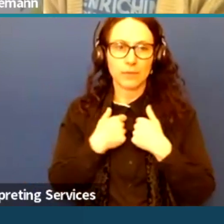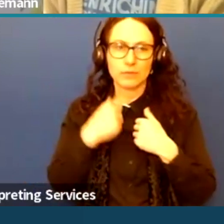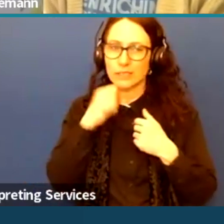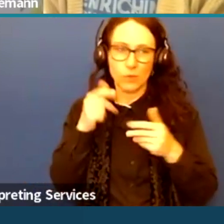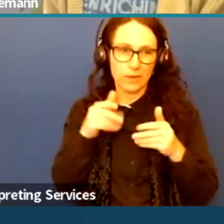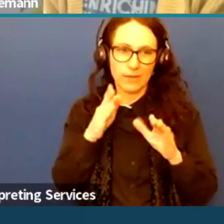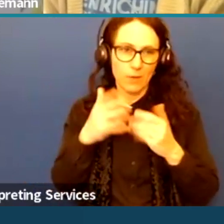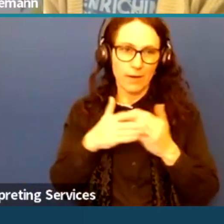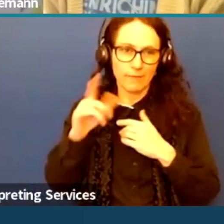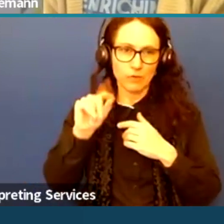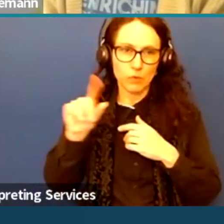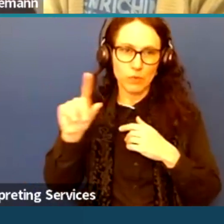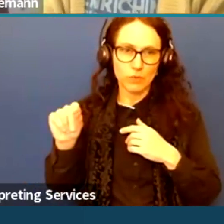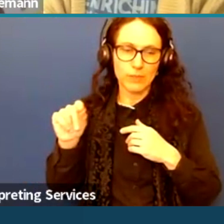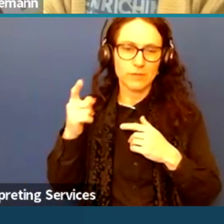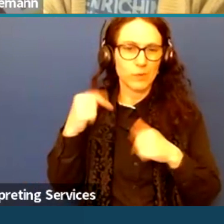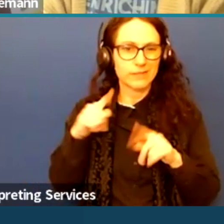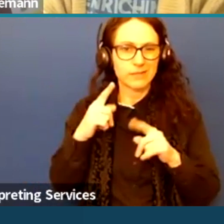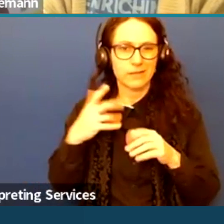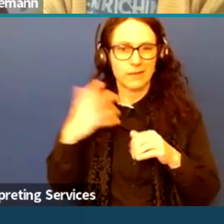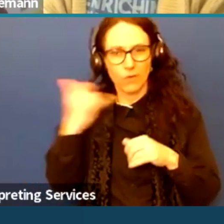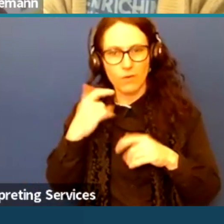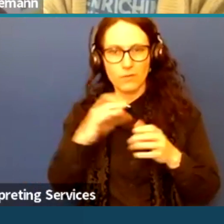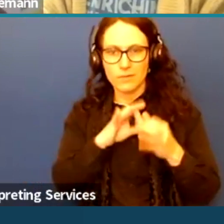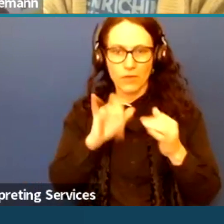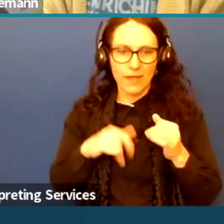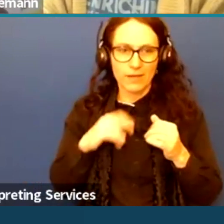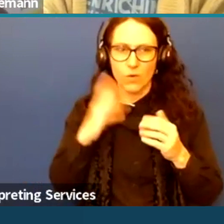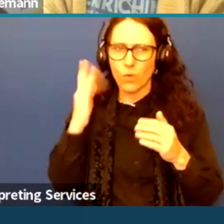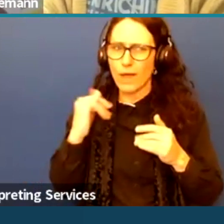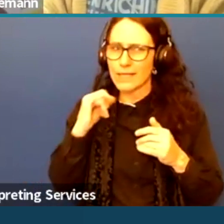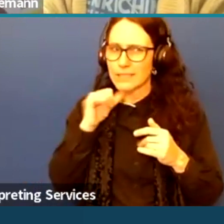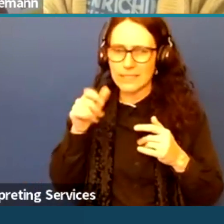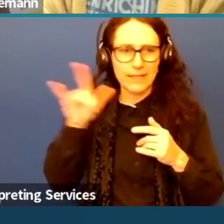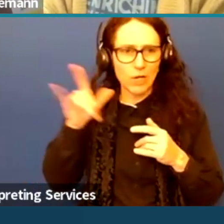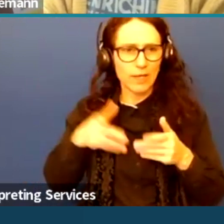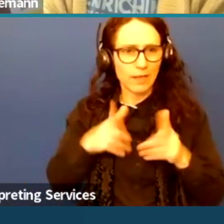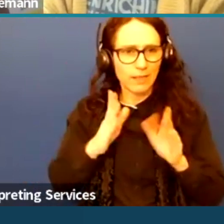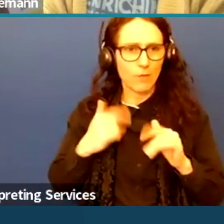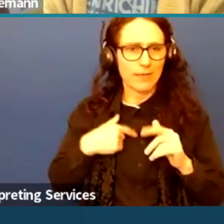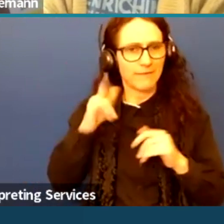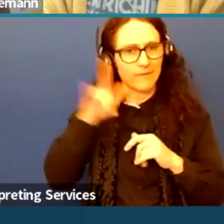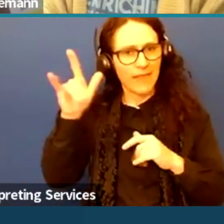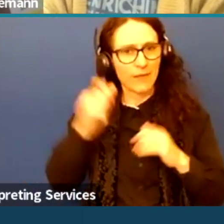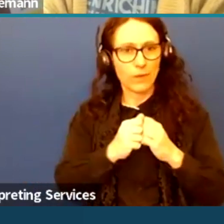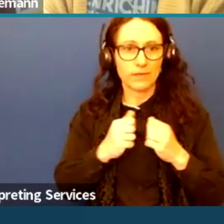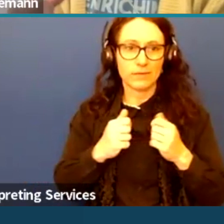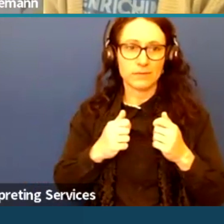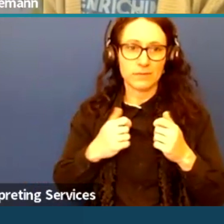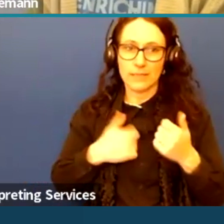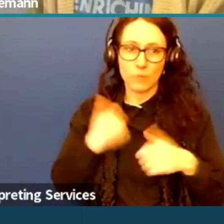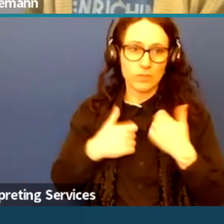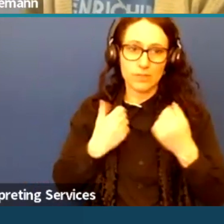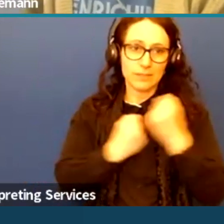2020. And so we still get calls about that. Why doesn't the airline allow me to fly with my emotional support animal? Well, the